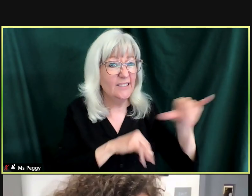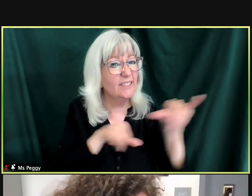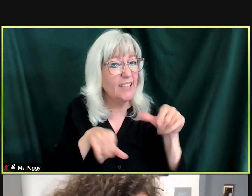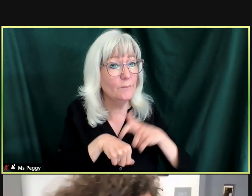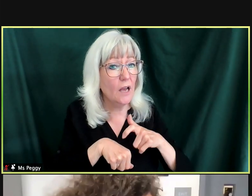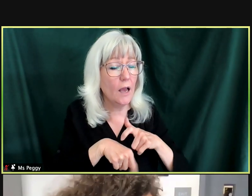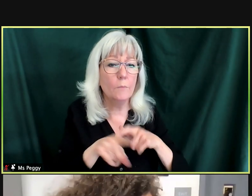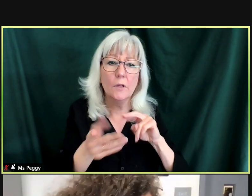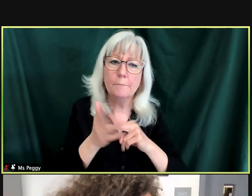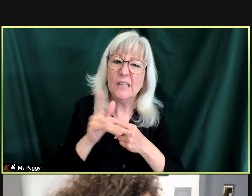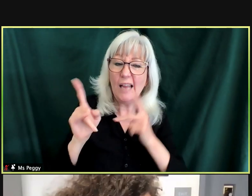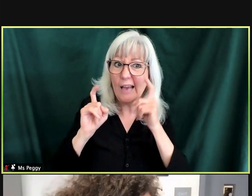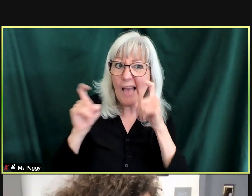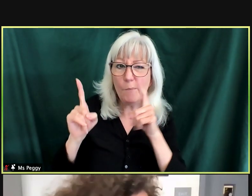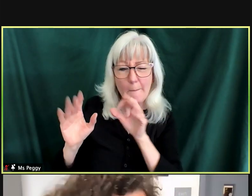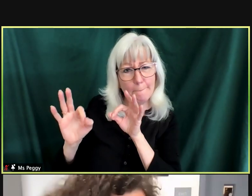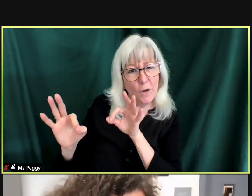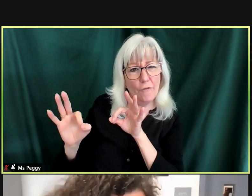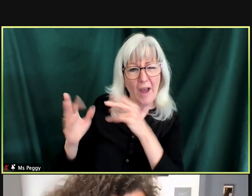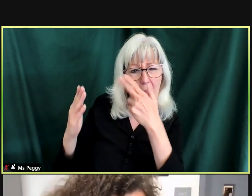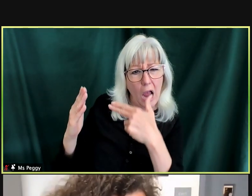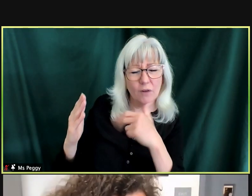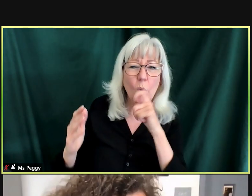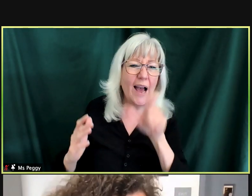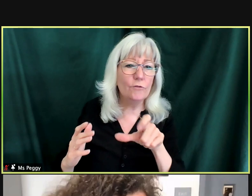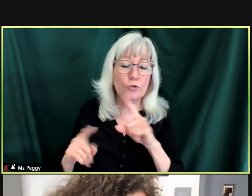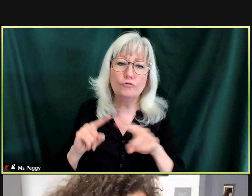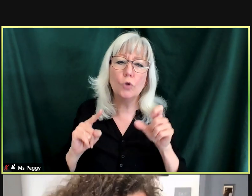Like the 1870s, 1880s, 1890s.